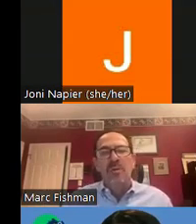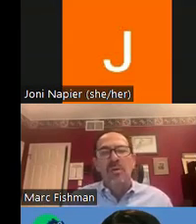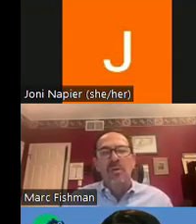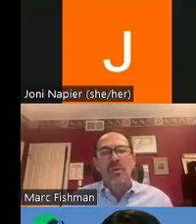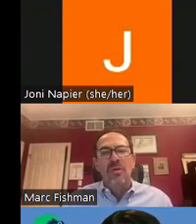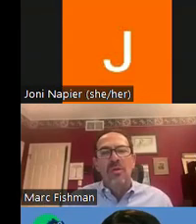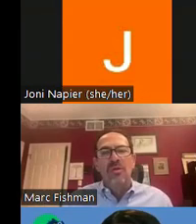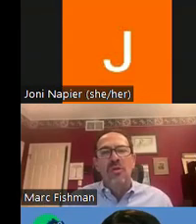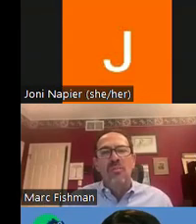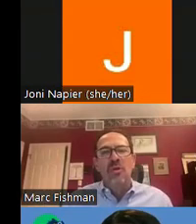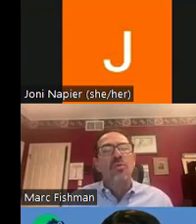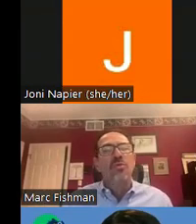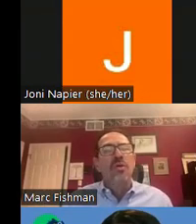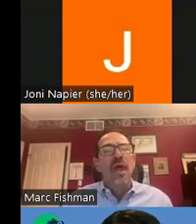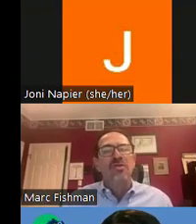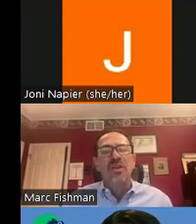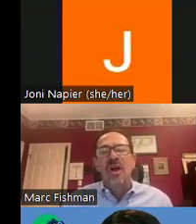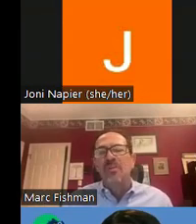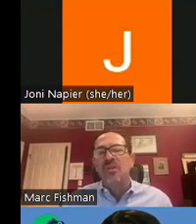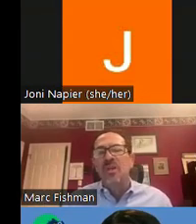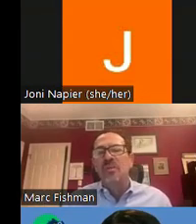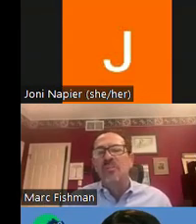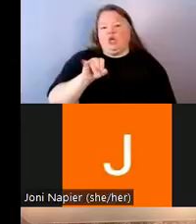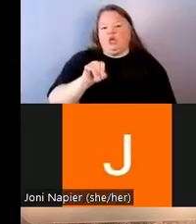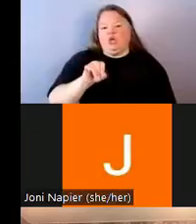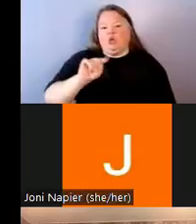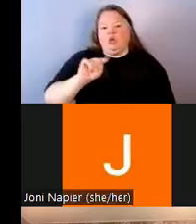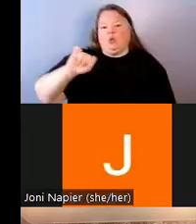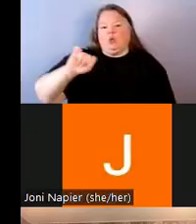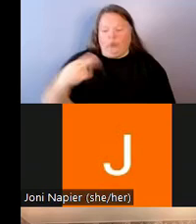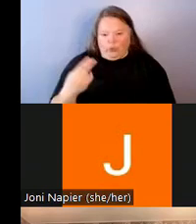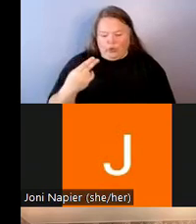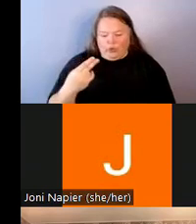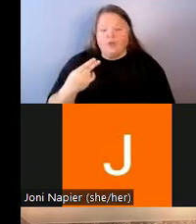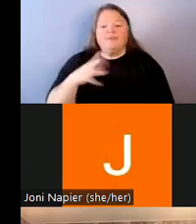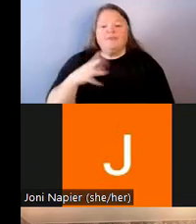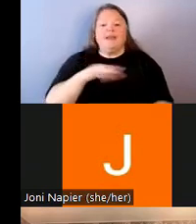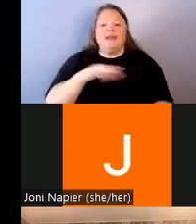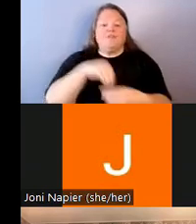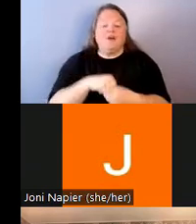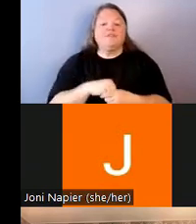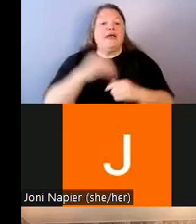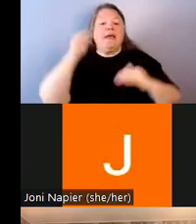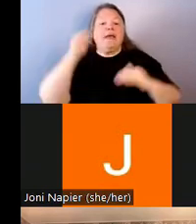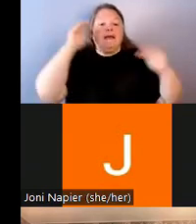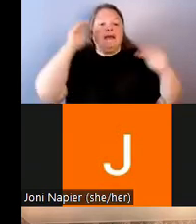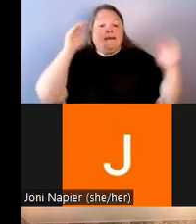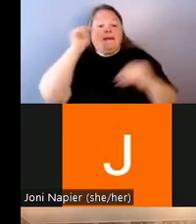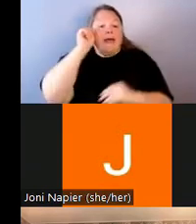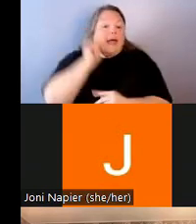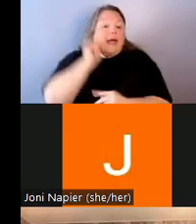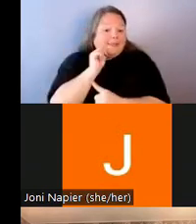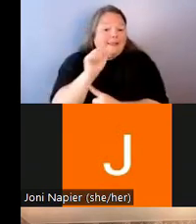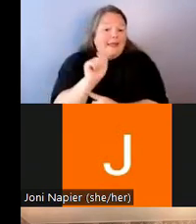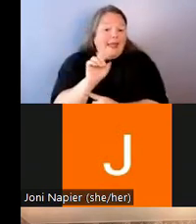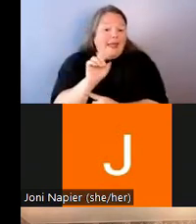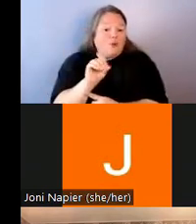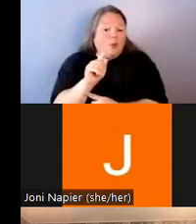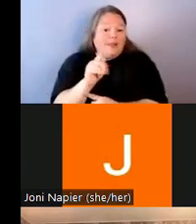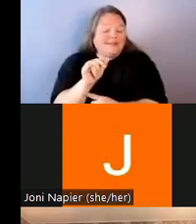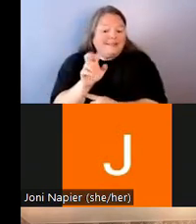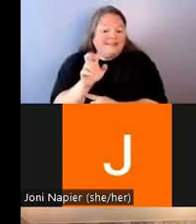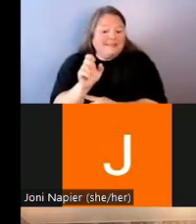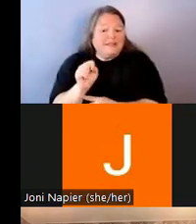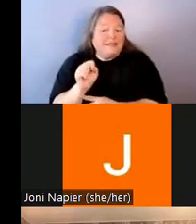about the term youth as encompassing both adolescents, teenagers under 18 and the like, and